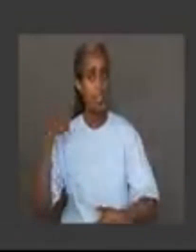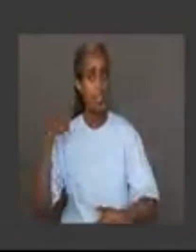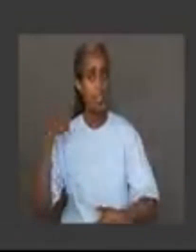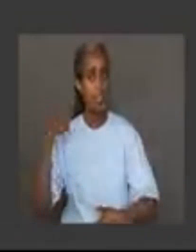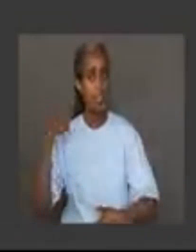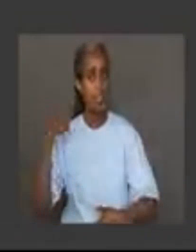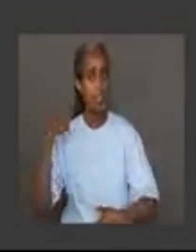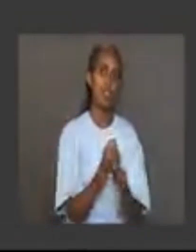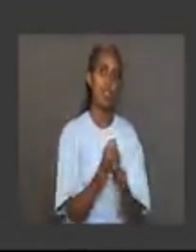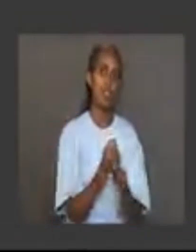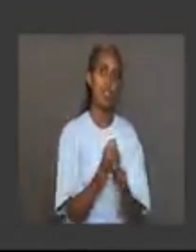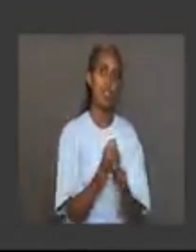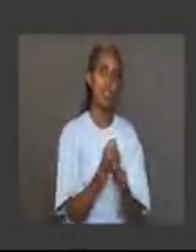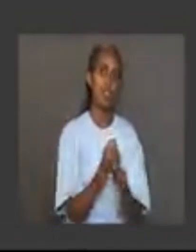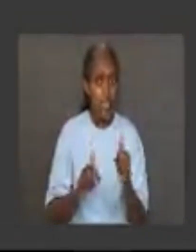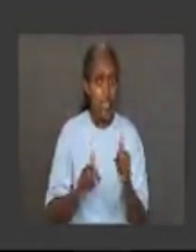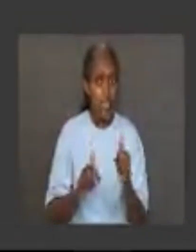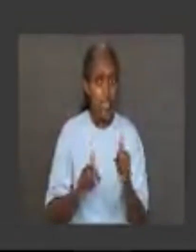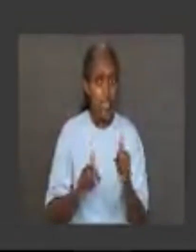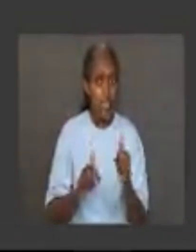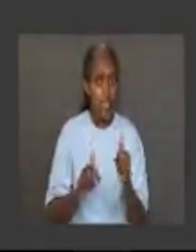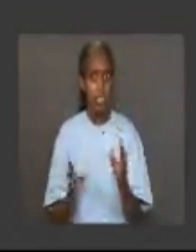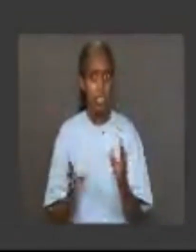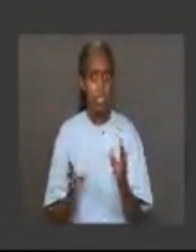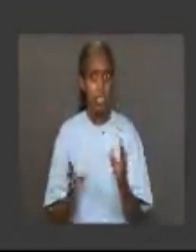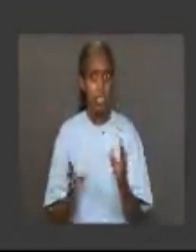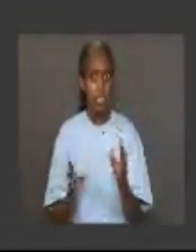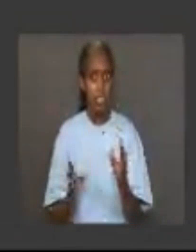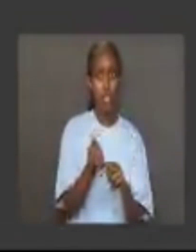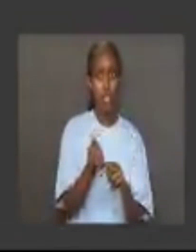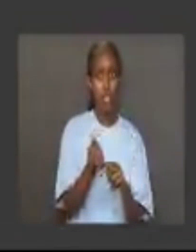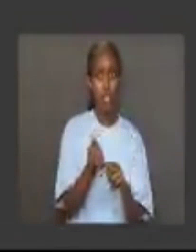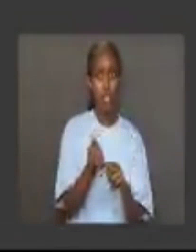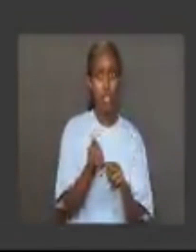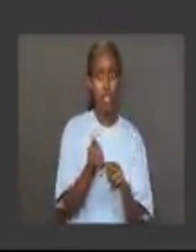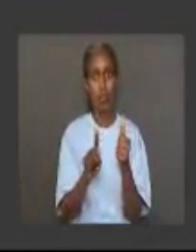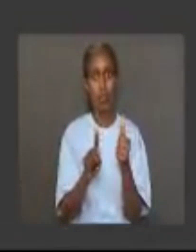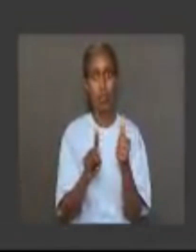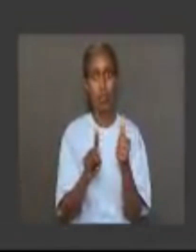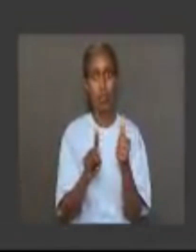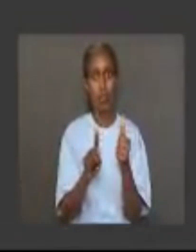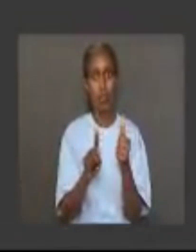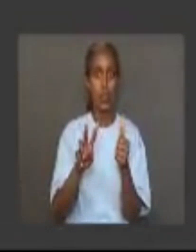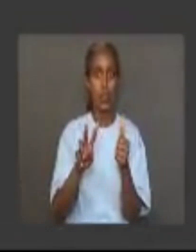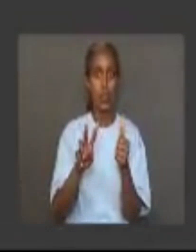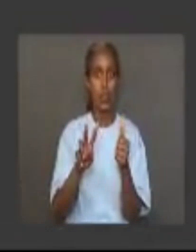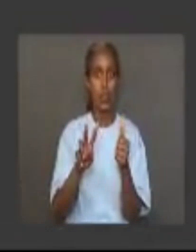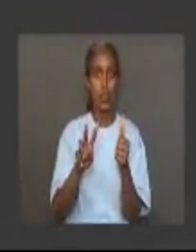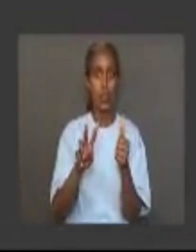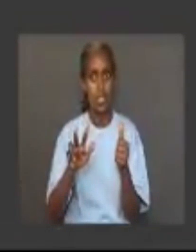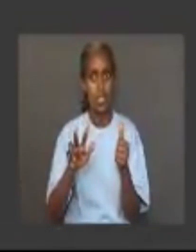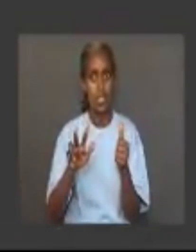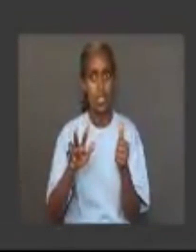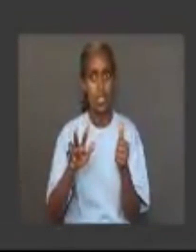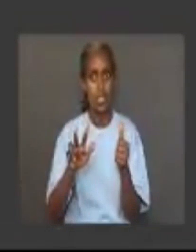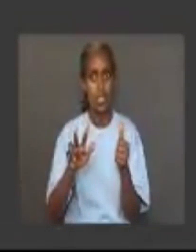Let A be the set containing 1, 2, 3, 4.